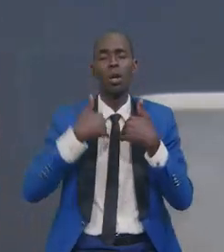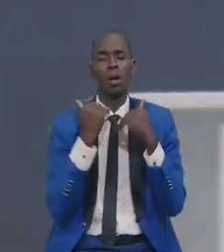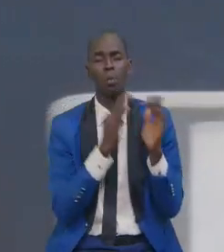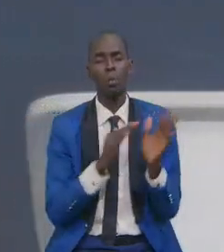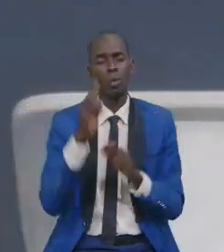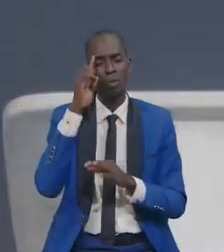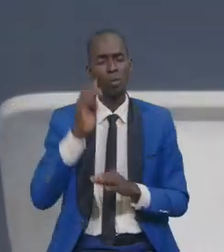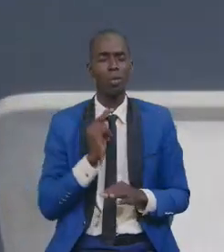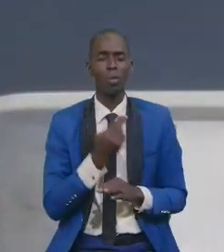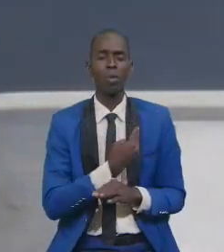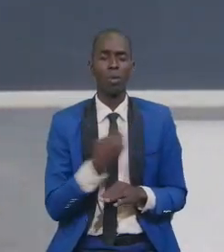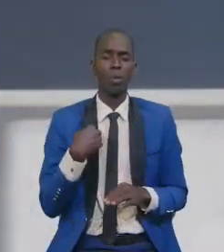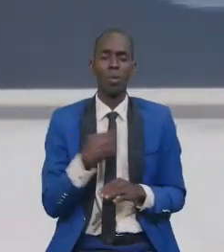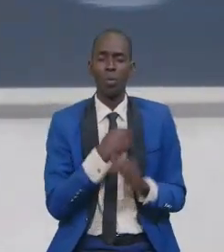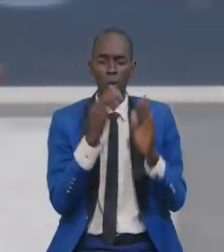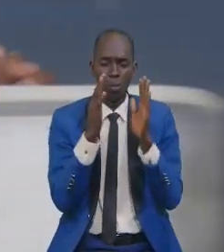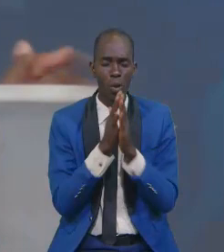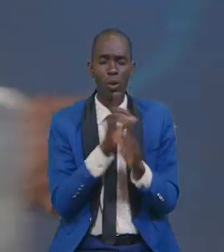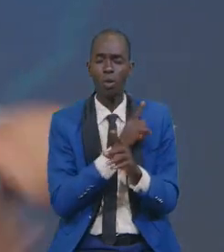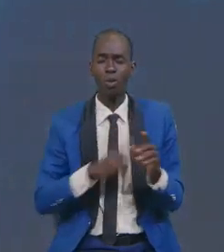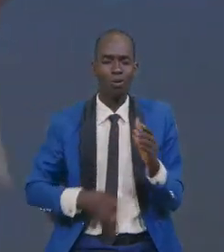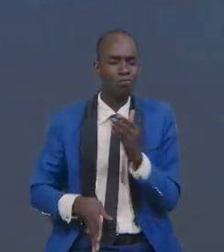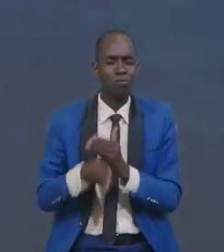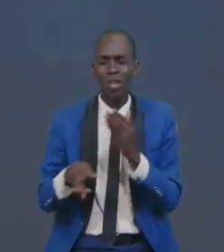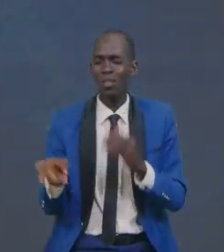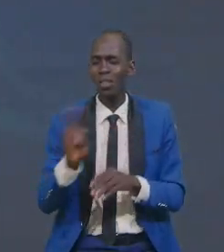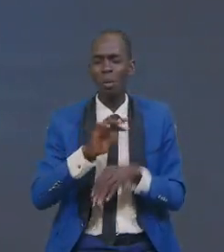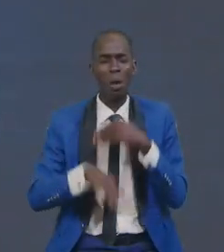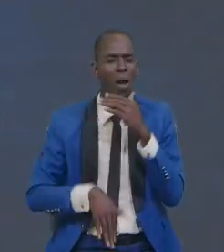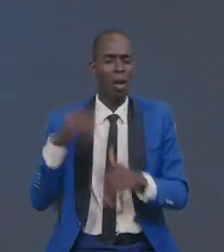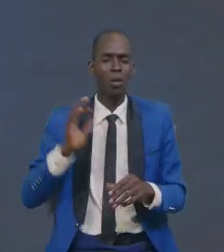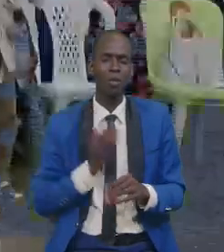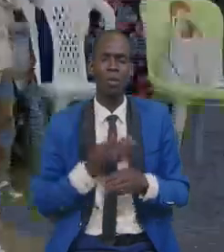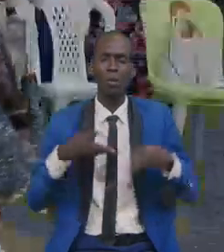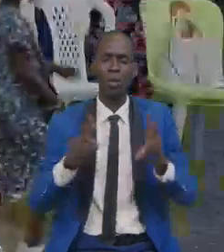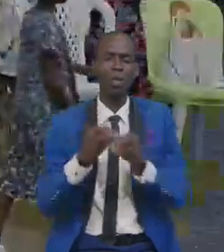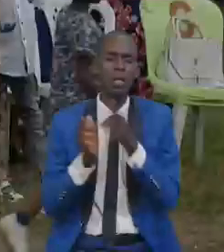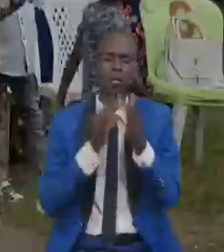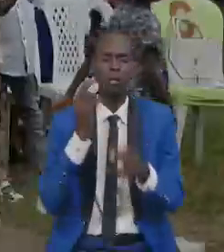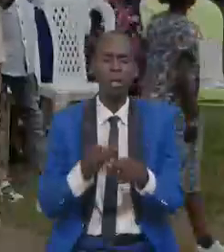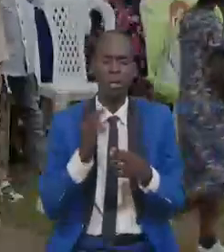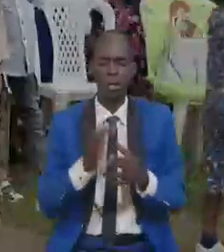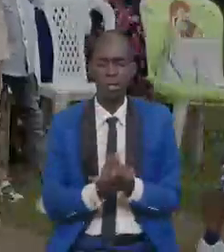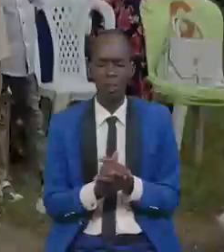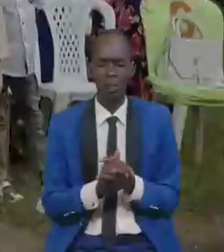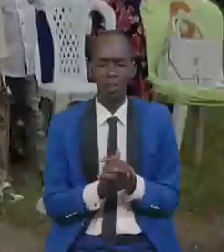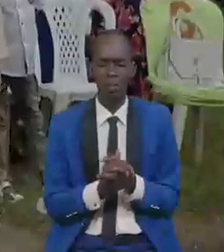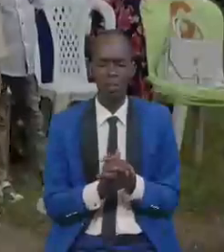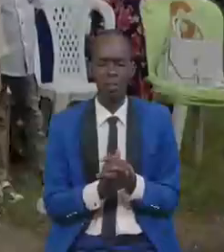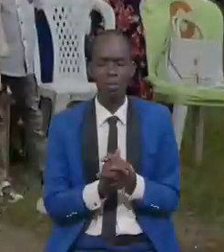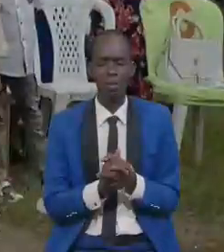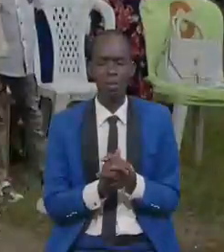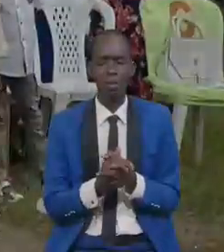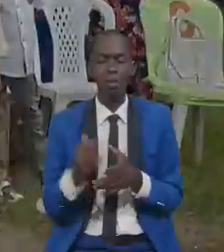pray, get them out of our way in Jesus' name. With all our